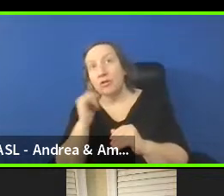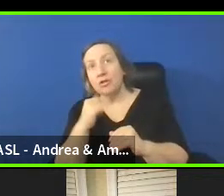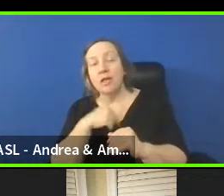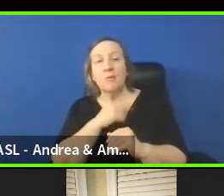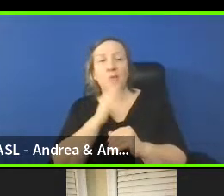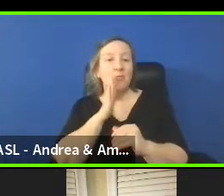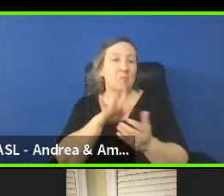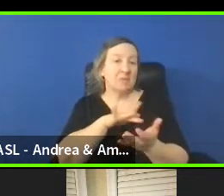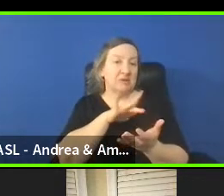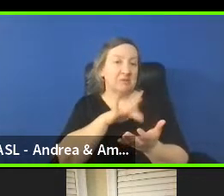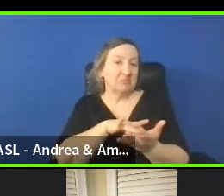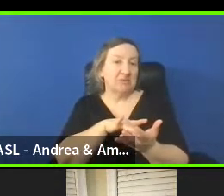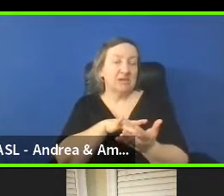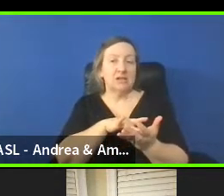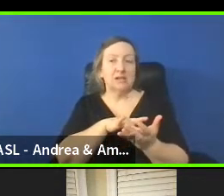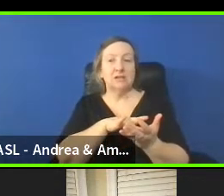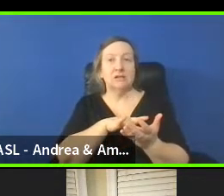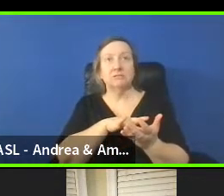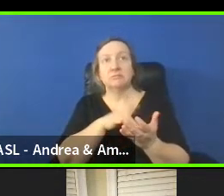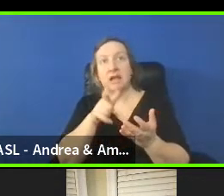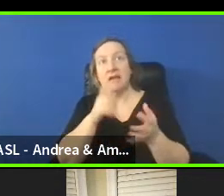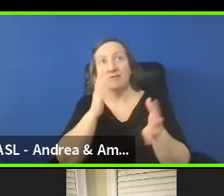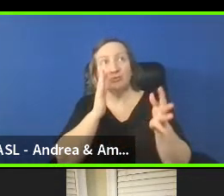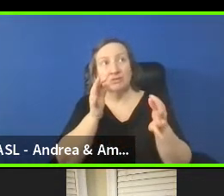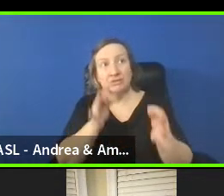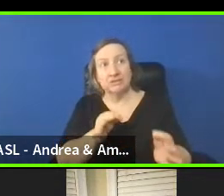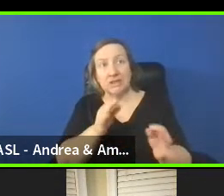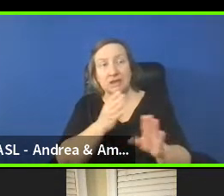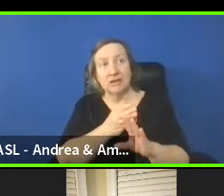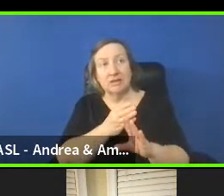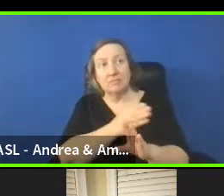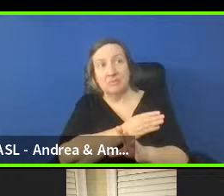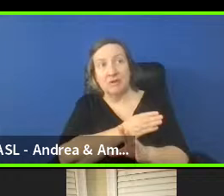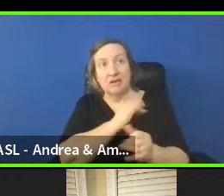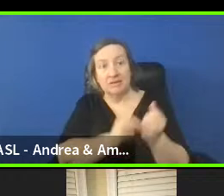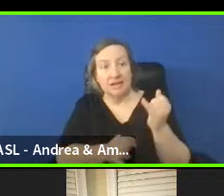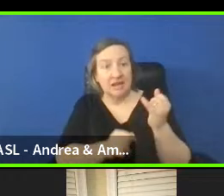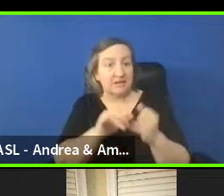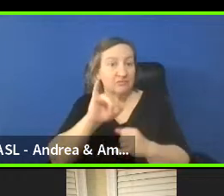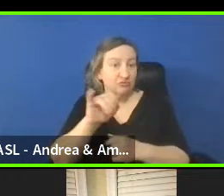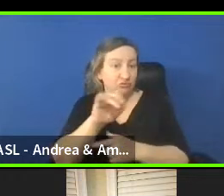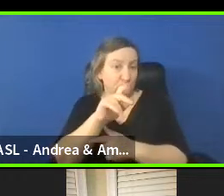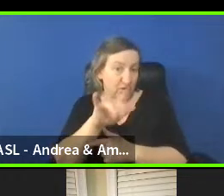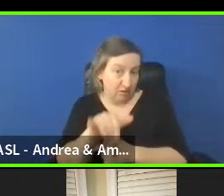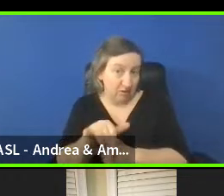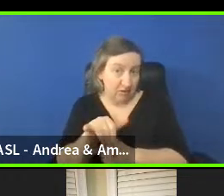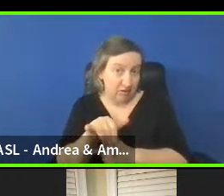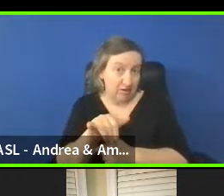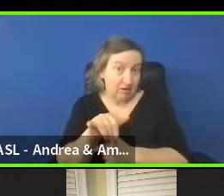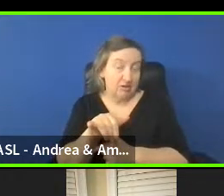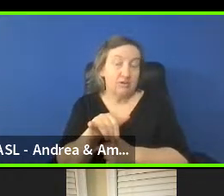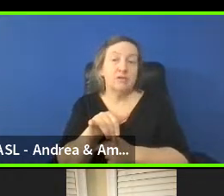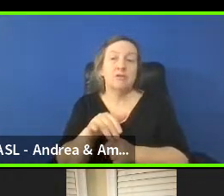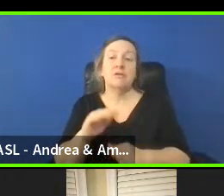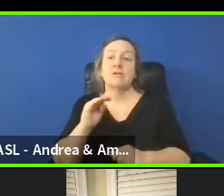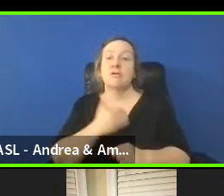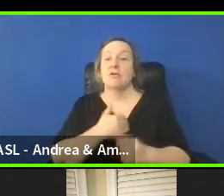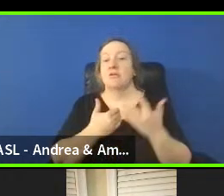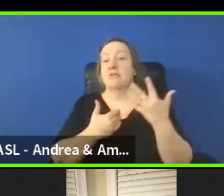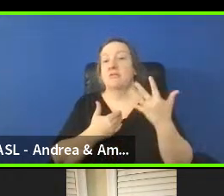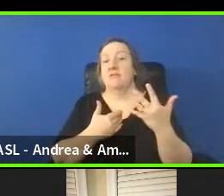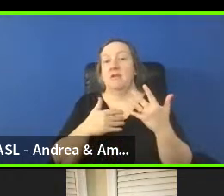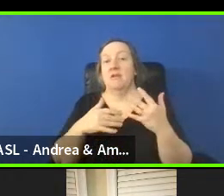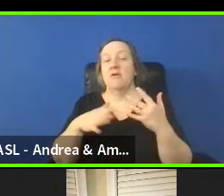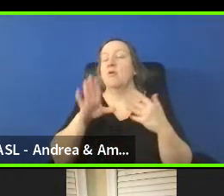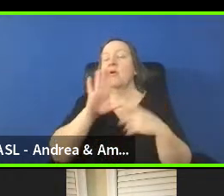of having to have some decisions made by the end of July by our bi-state